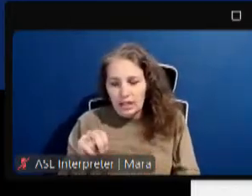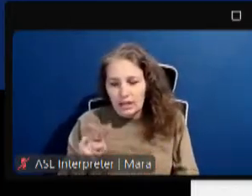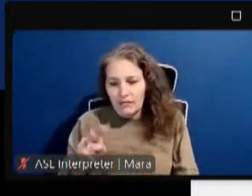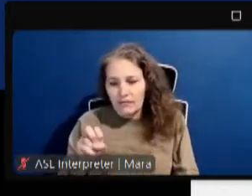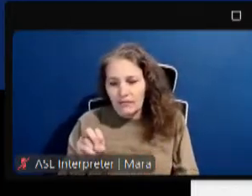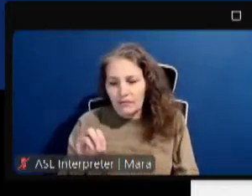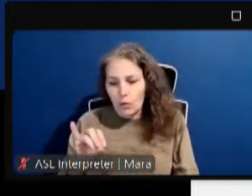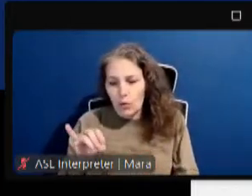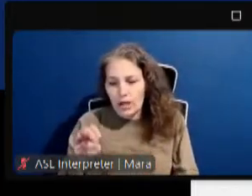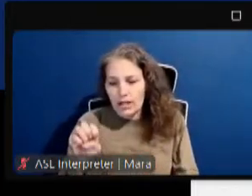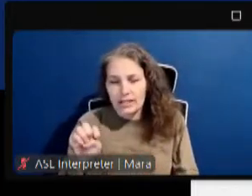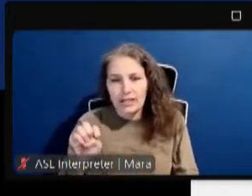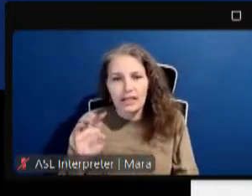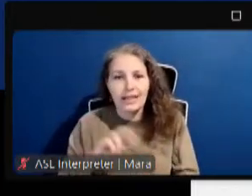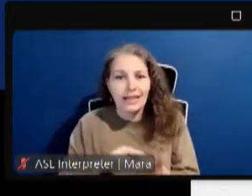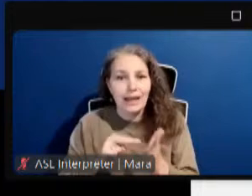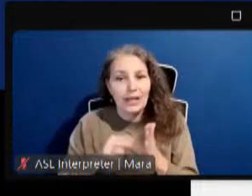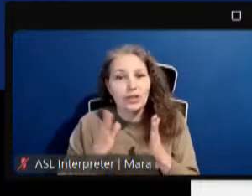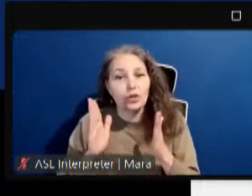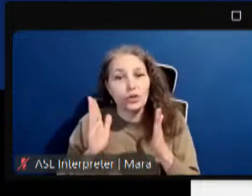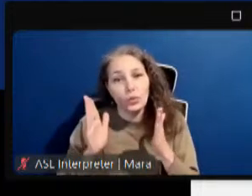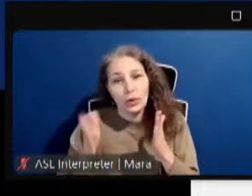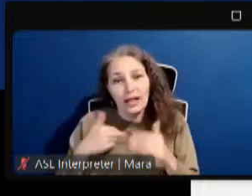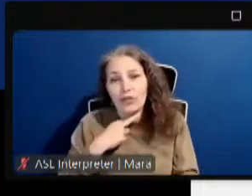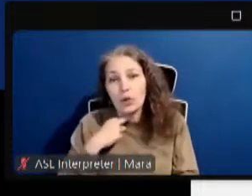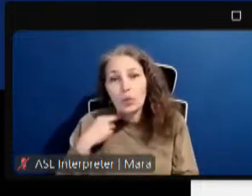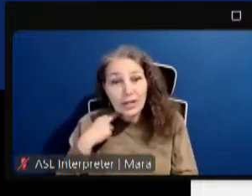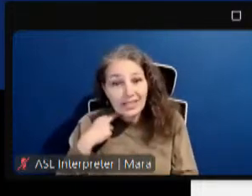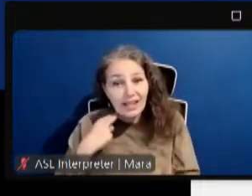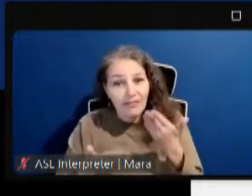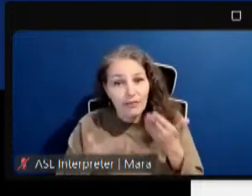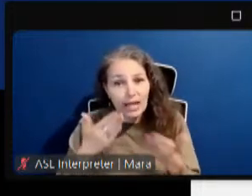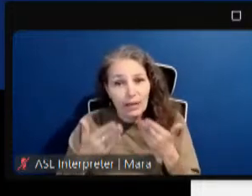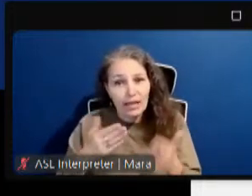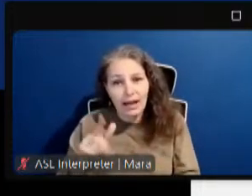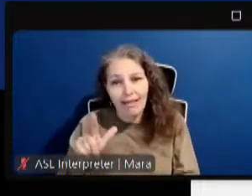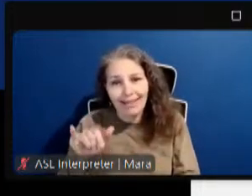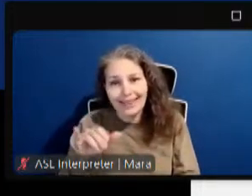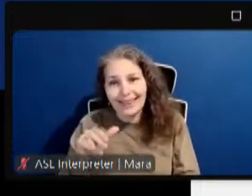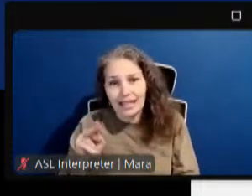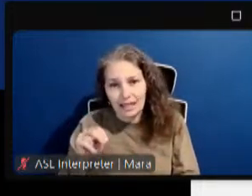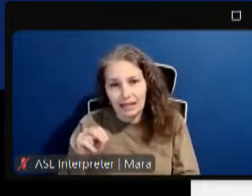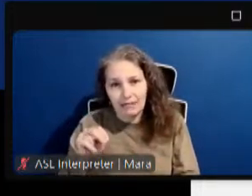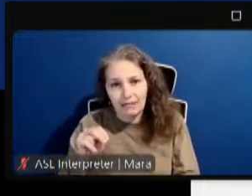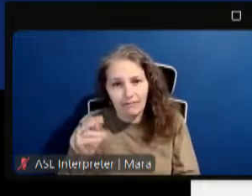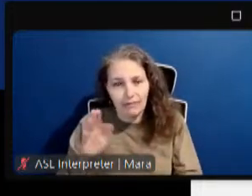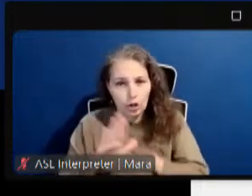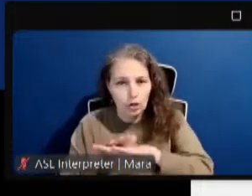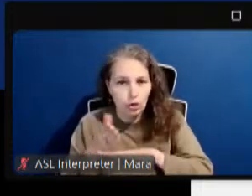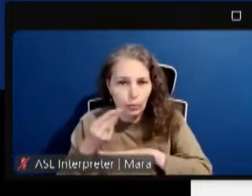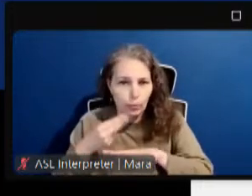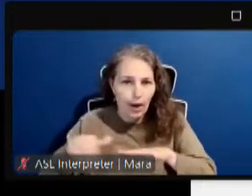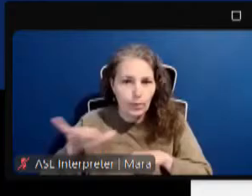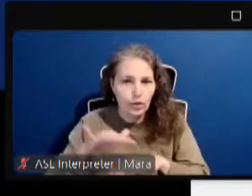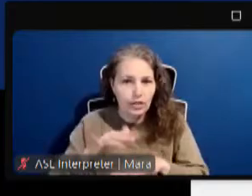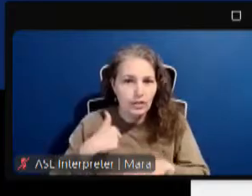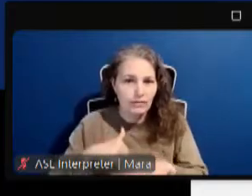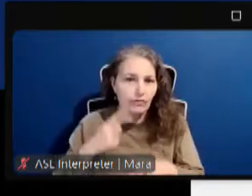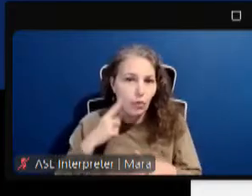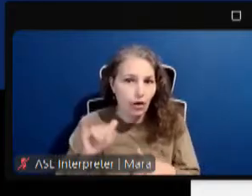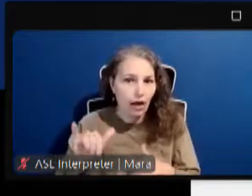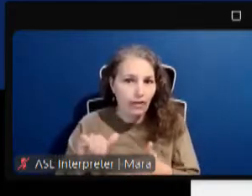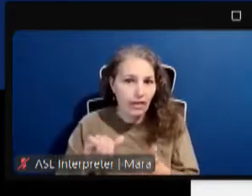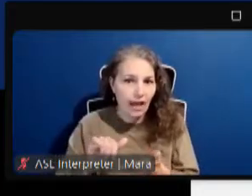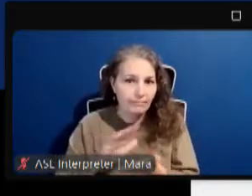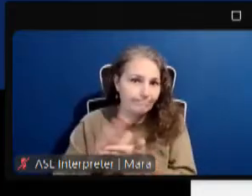a lien put on your property for the value of the debris removal. So we are urging everybody that has